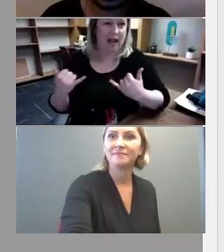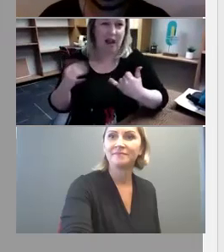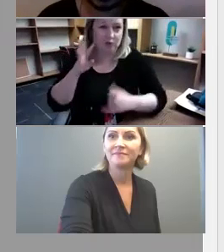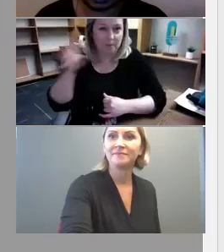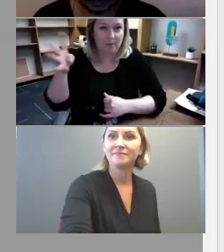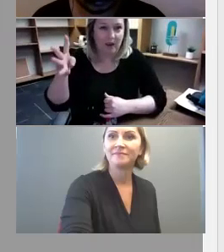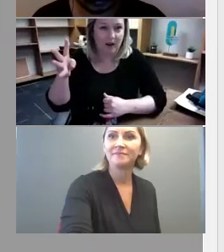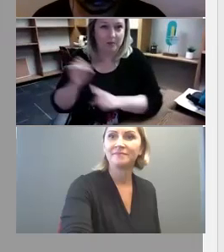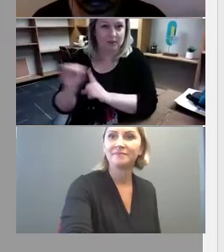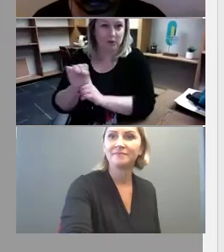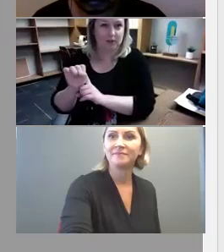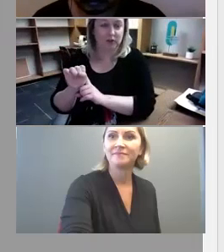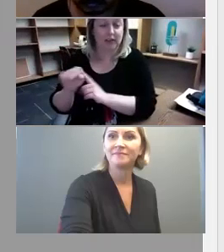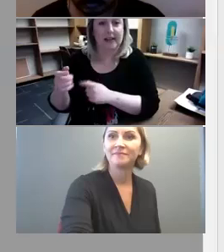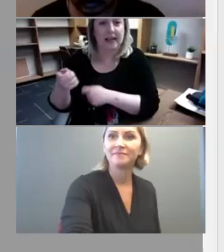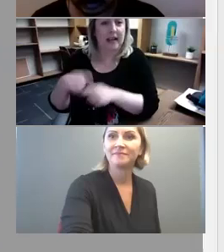array with